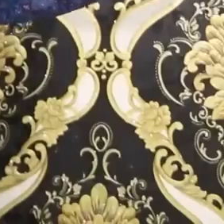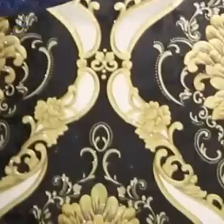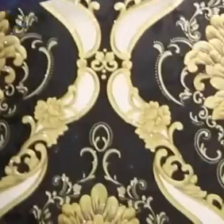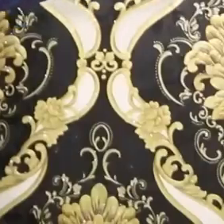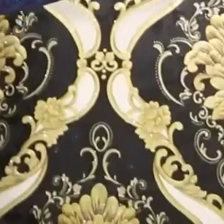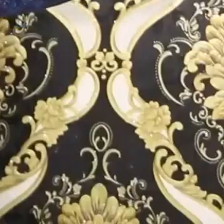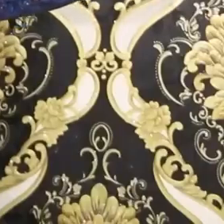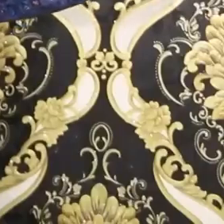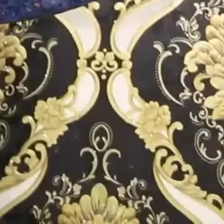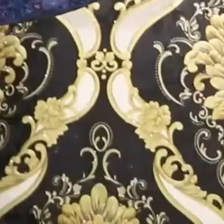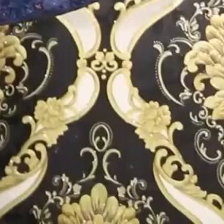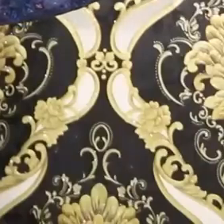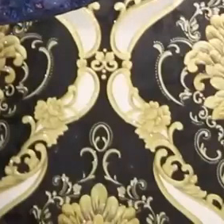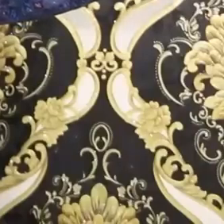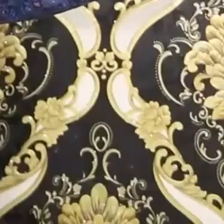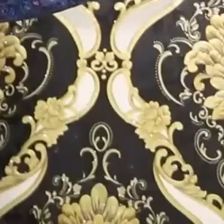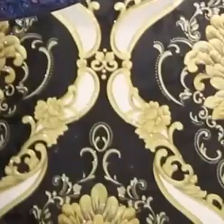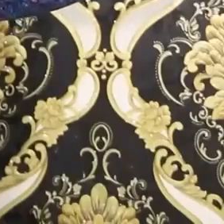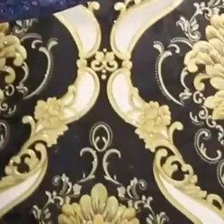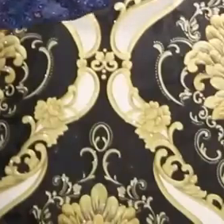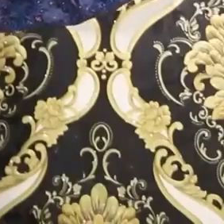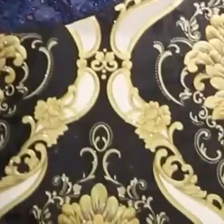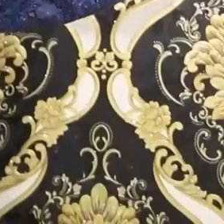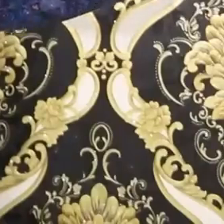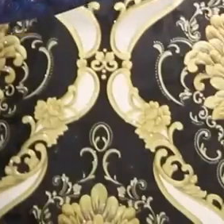Allah the Lord that is I am the right hand.